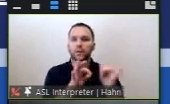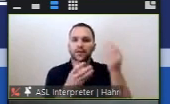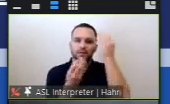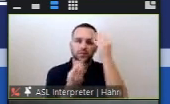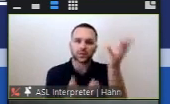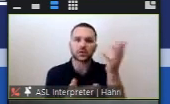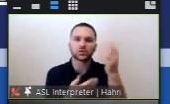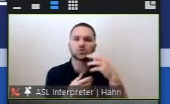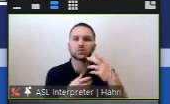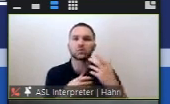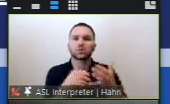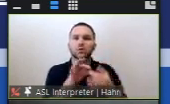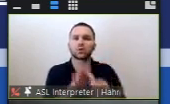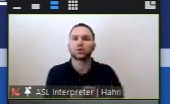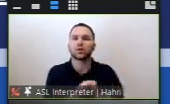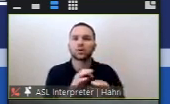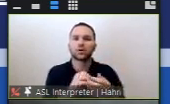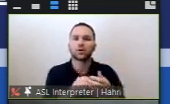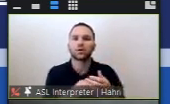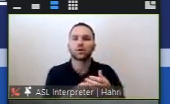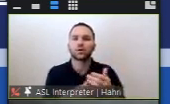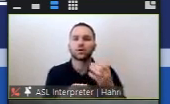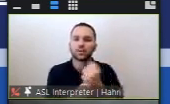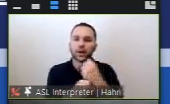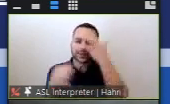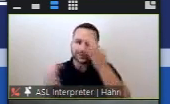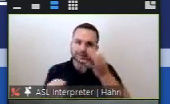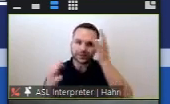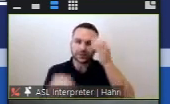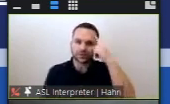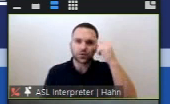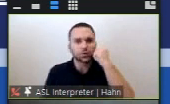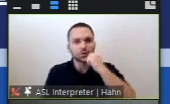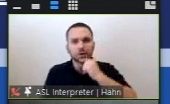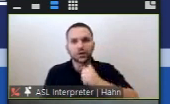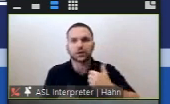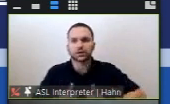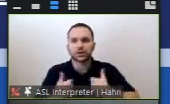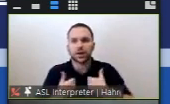they're living their day-to-day lives and their COVID precautions?